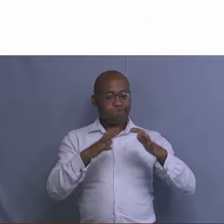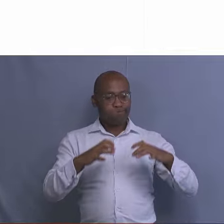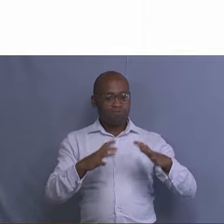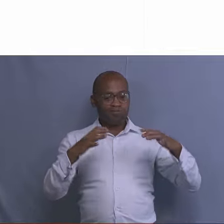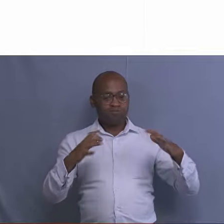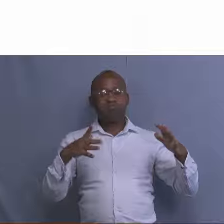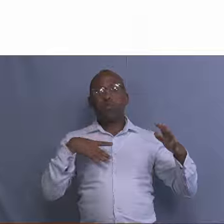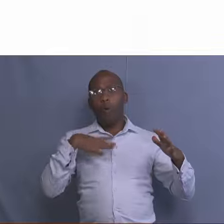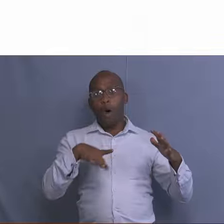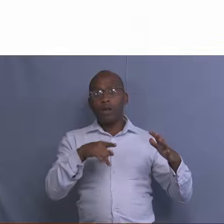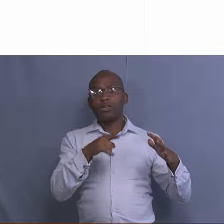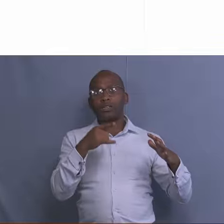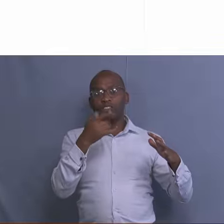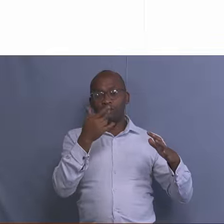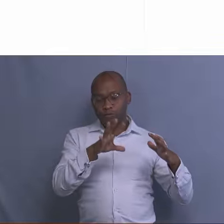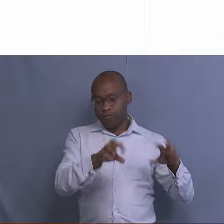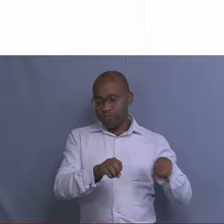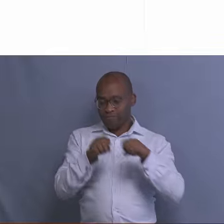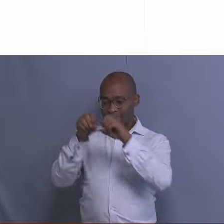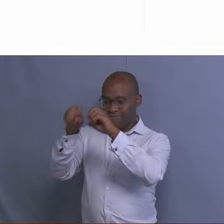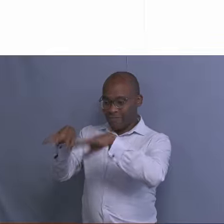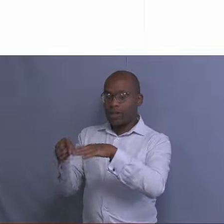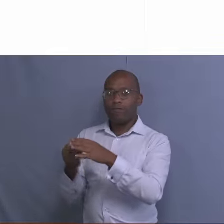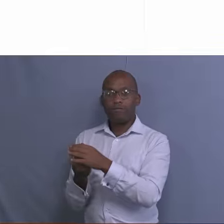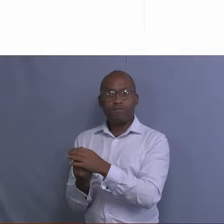manuring, crop rotation,